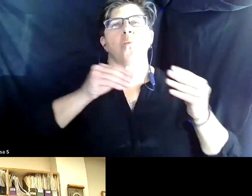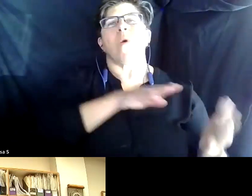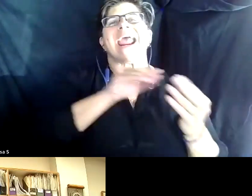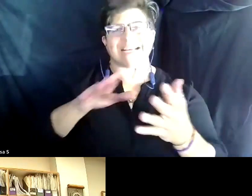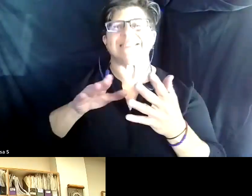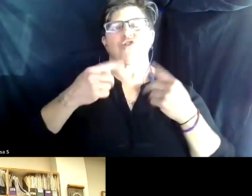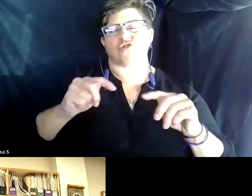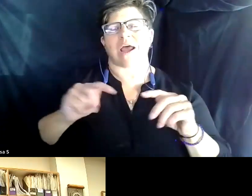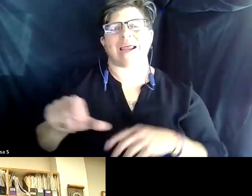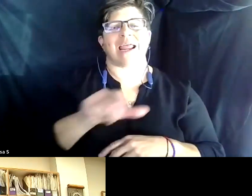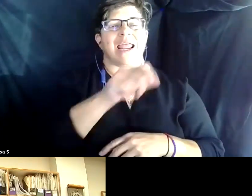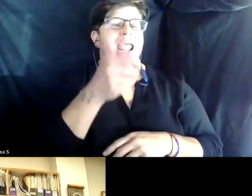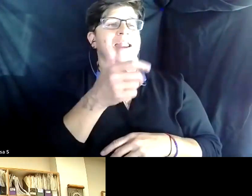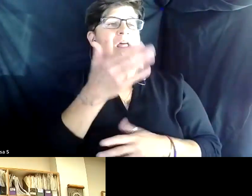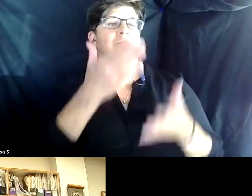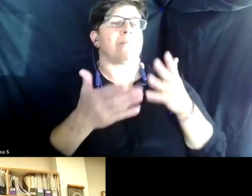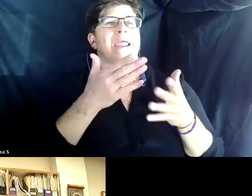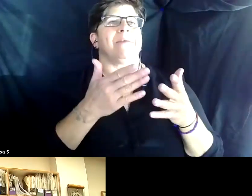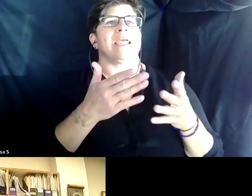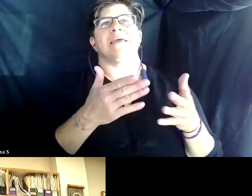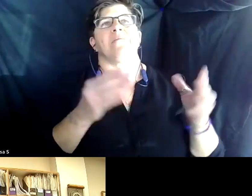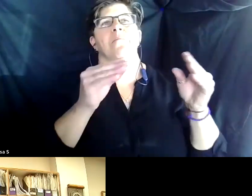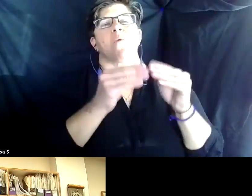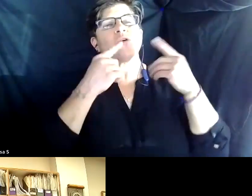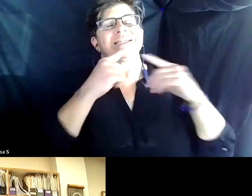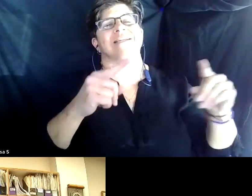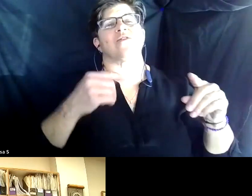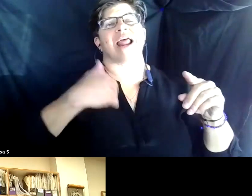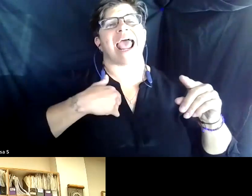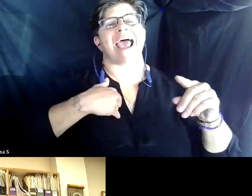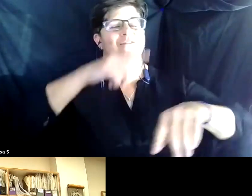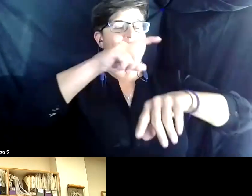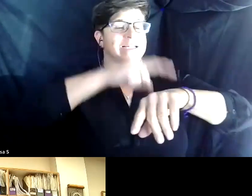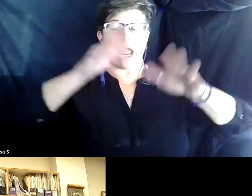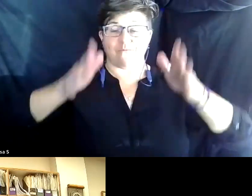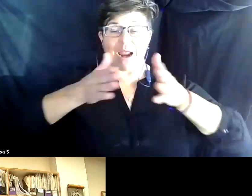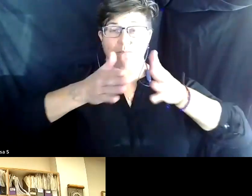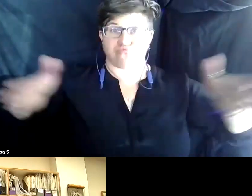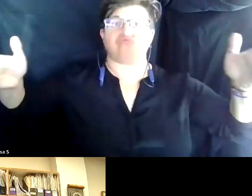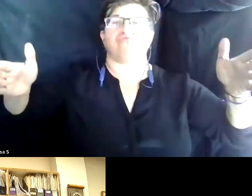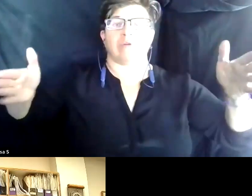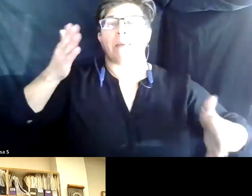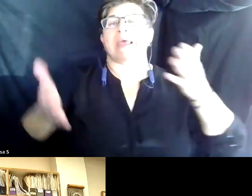others might be more amenable and have a longer window for treatment, might be easier to treat.